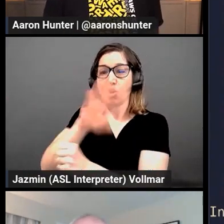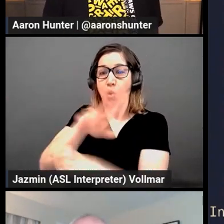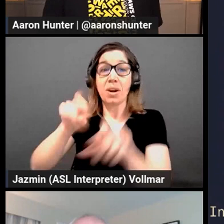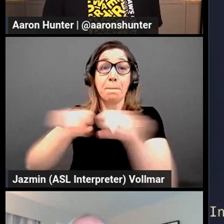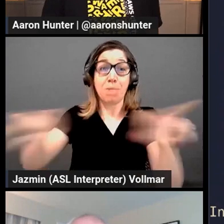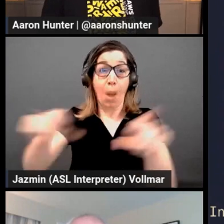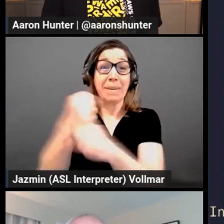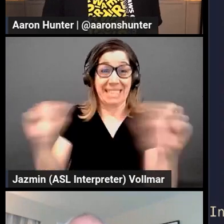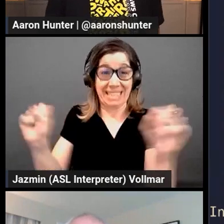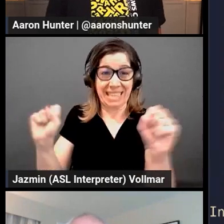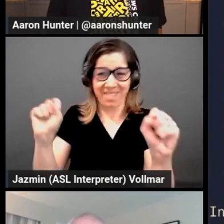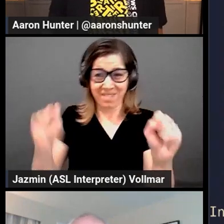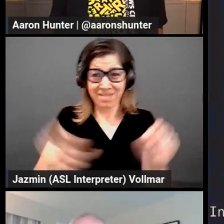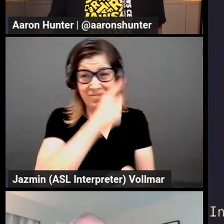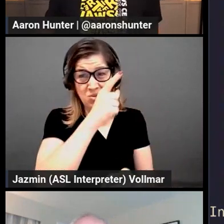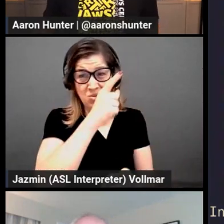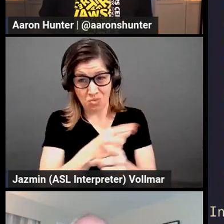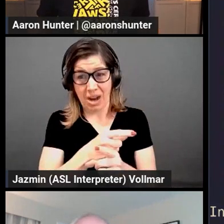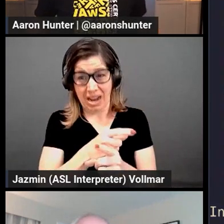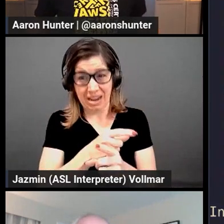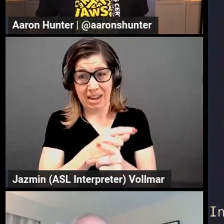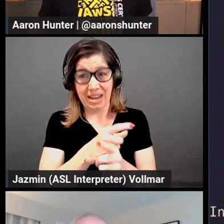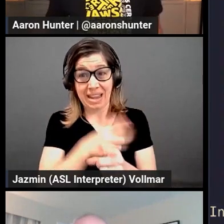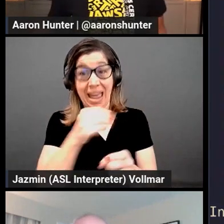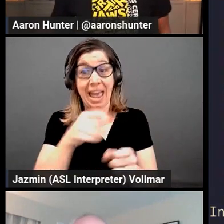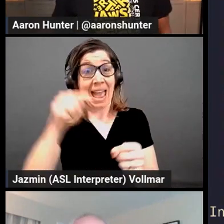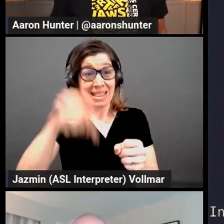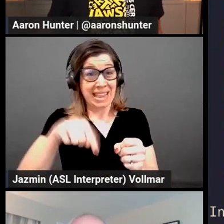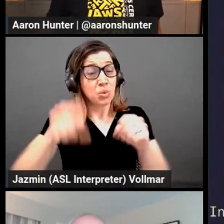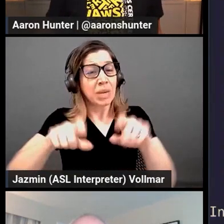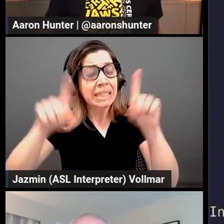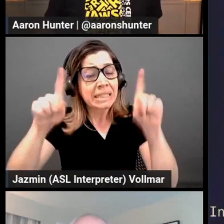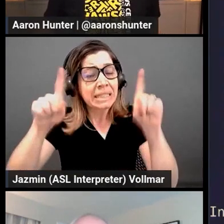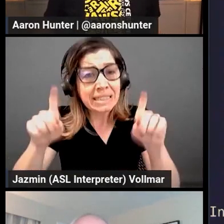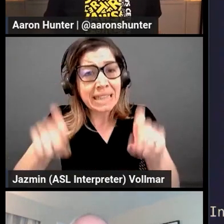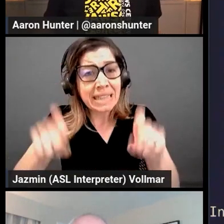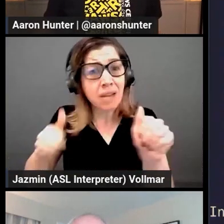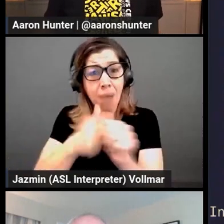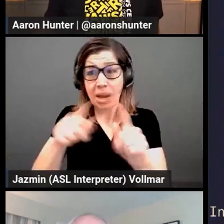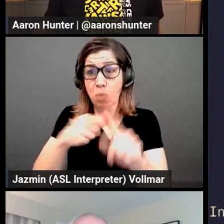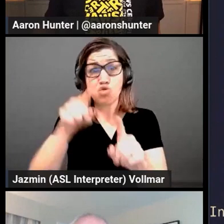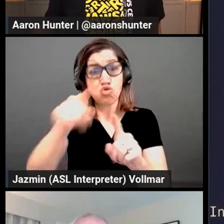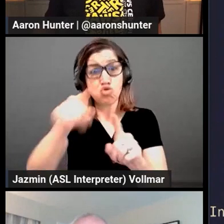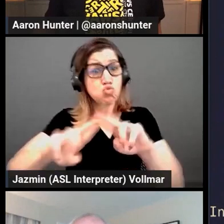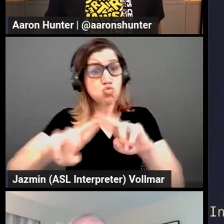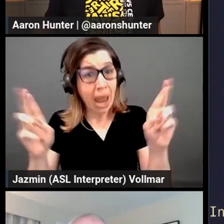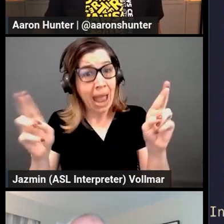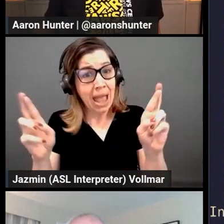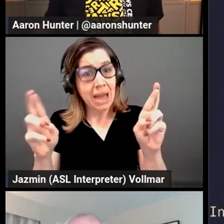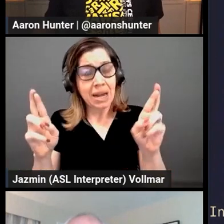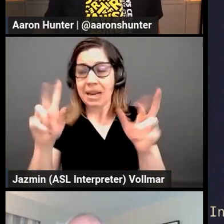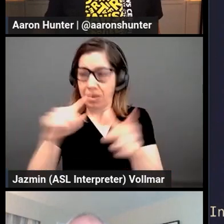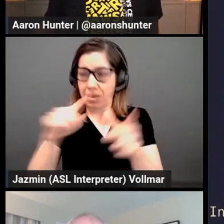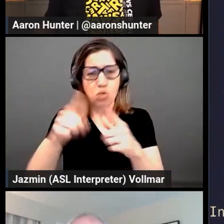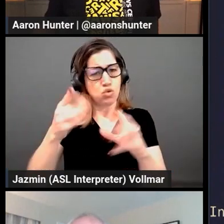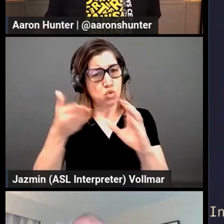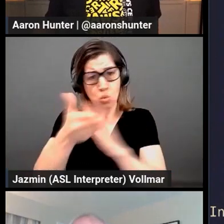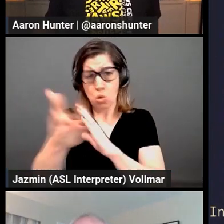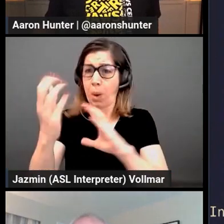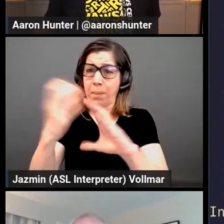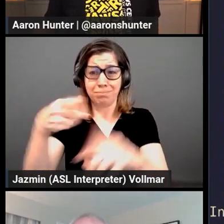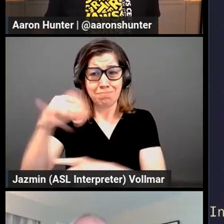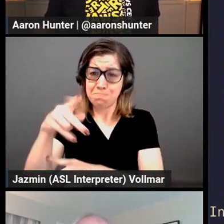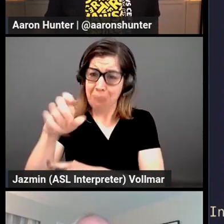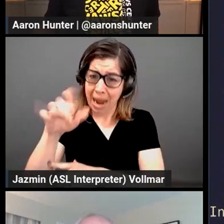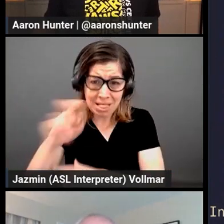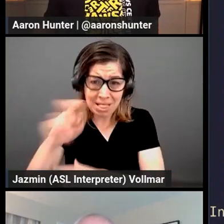right. That's exactly right. Okay. And then you can test the updates when you're ready to pull them in, and you can go through a pipeline, you can go through a staging